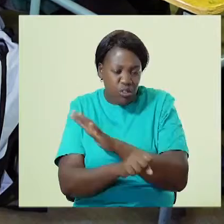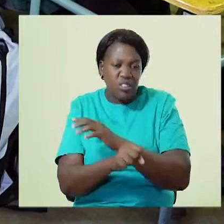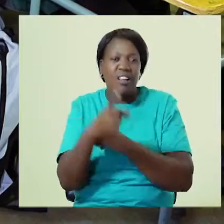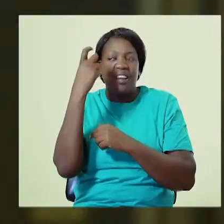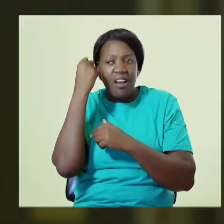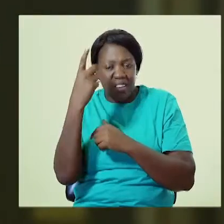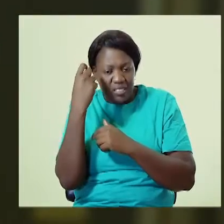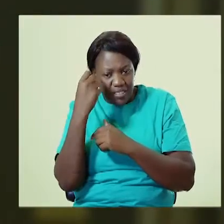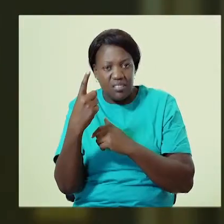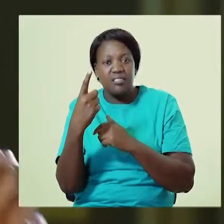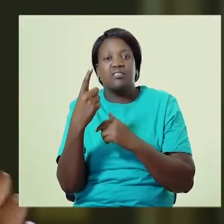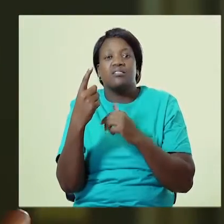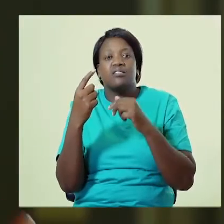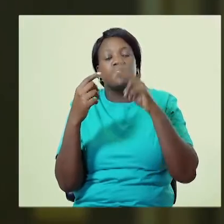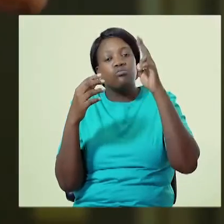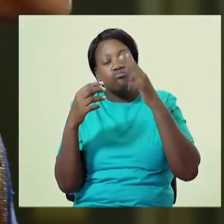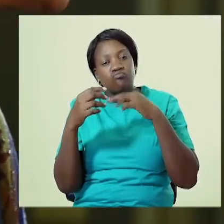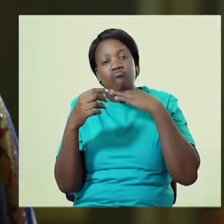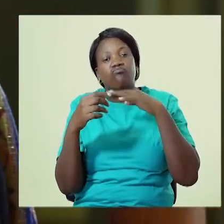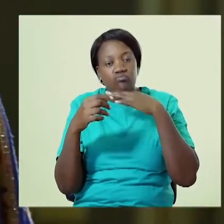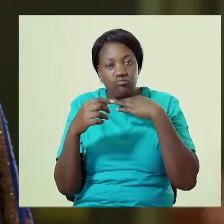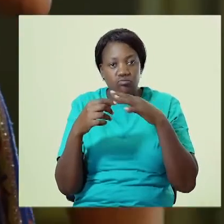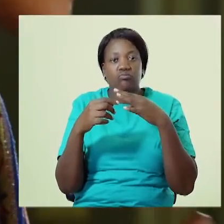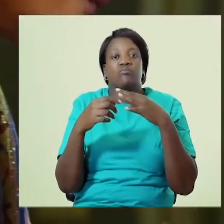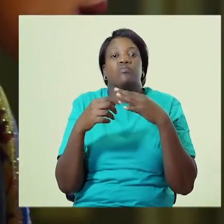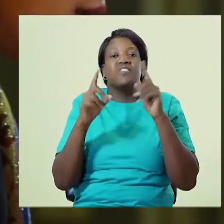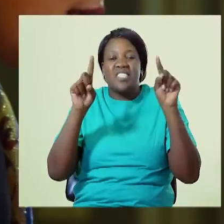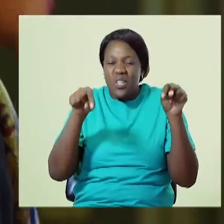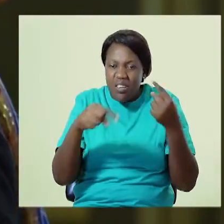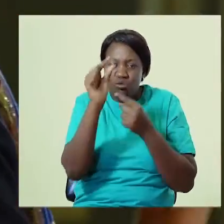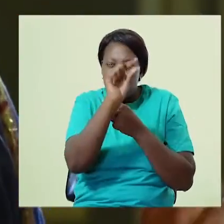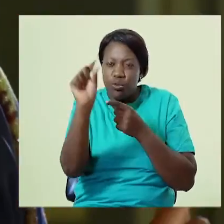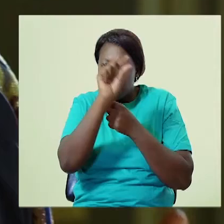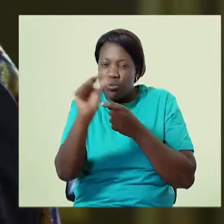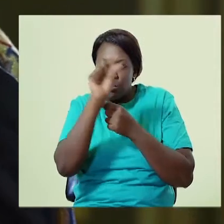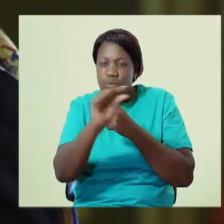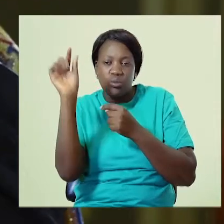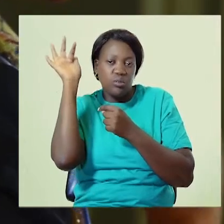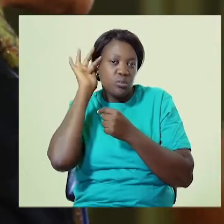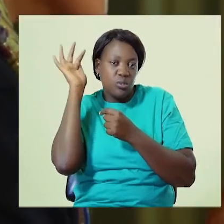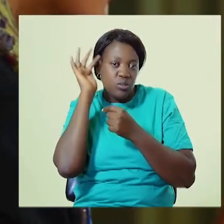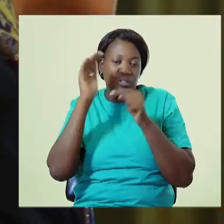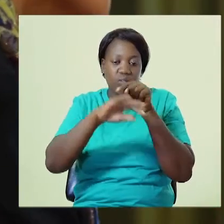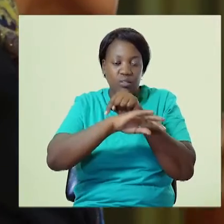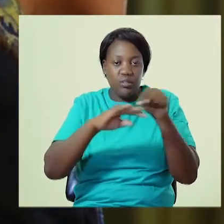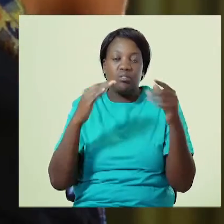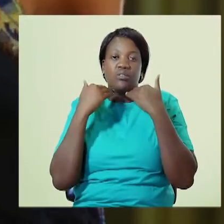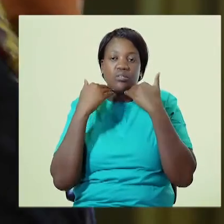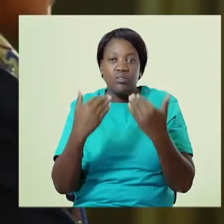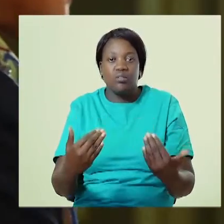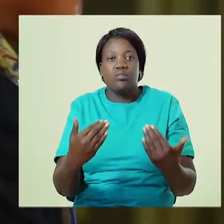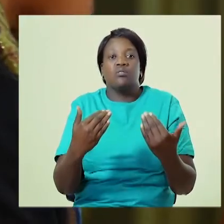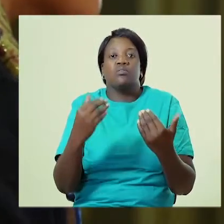answer correctly? Yes, you will have to make sure that you are listening to every word and make sure you underline the keywords to